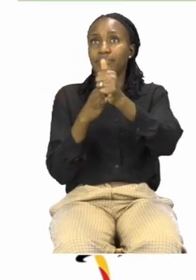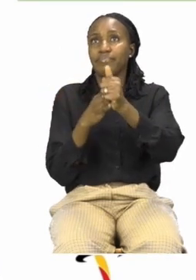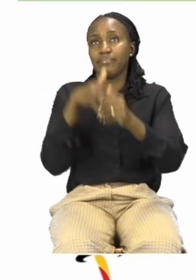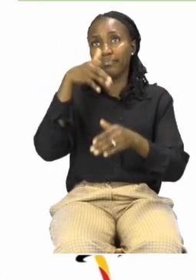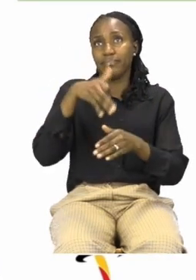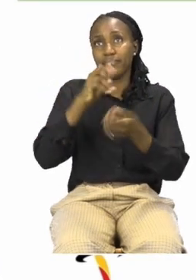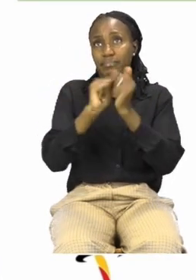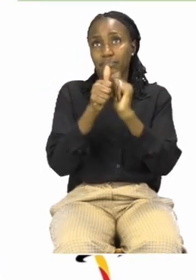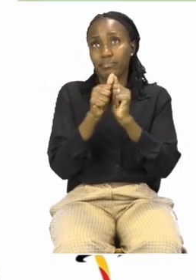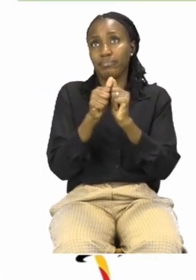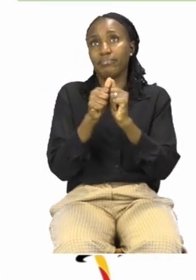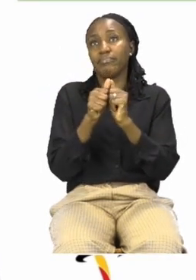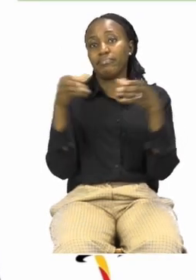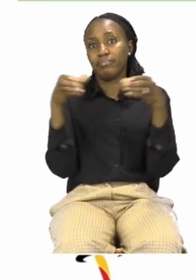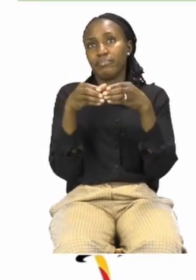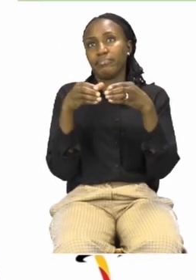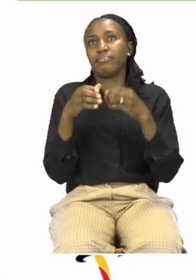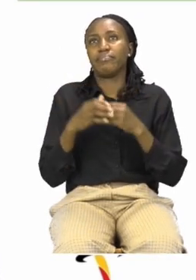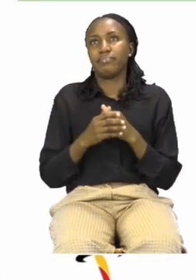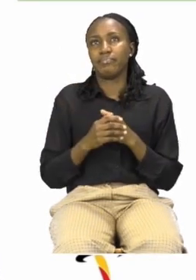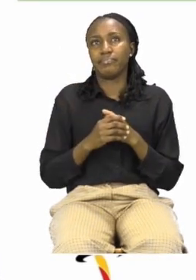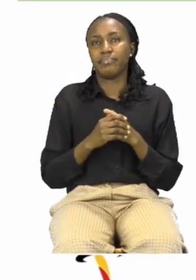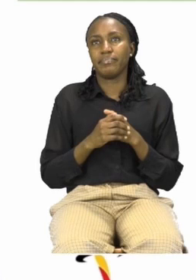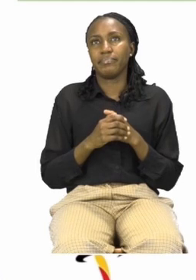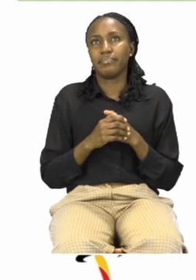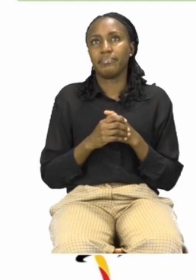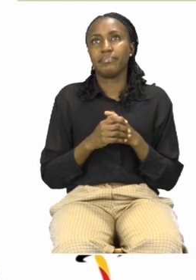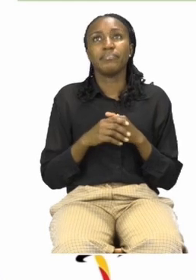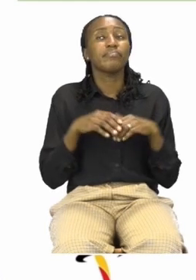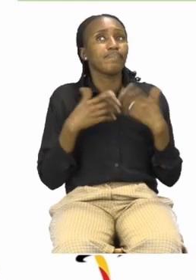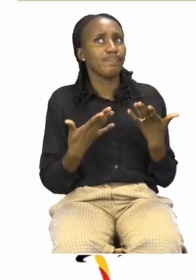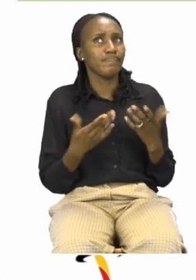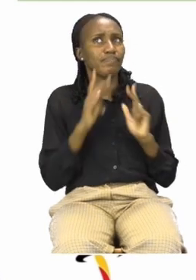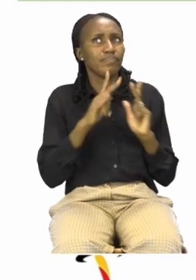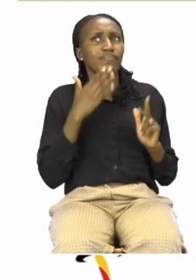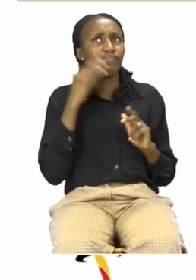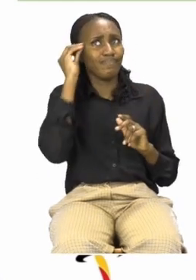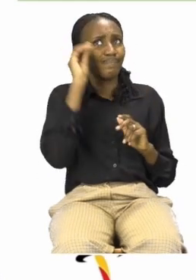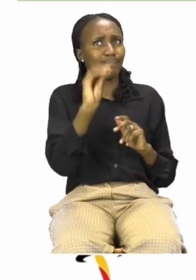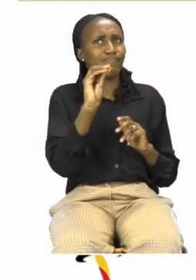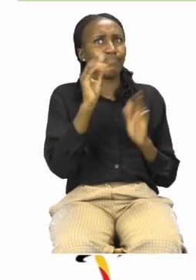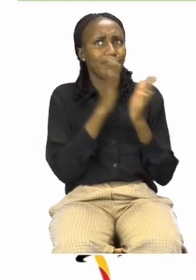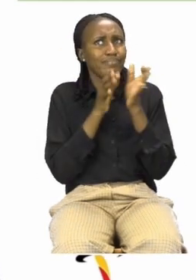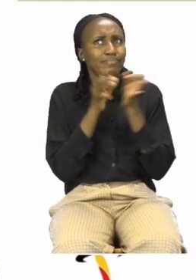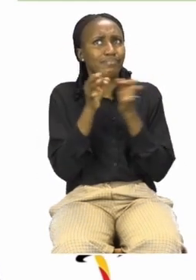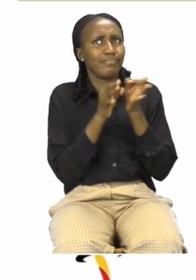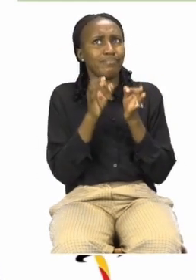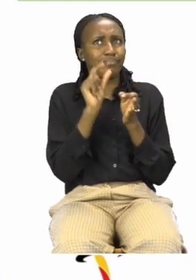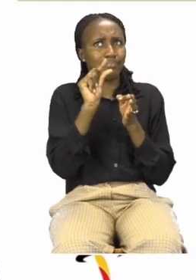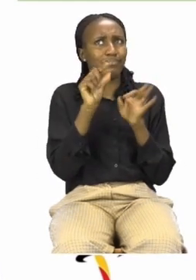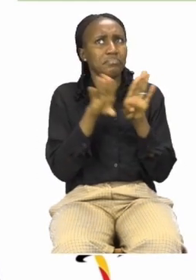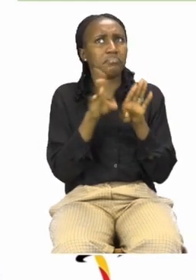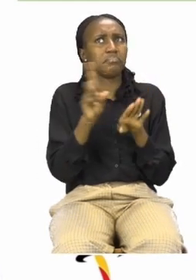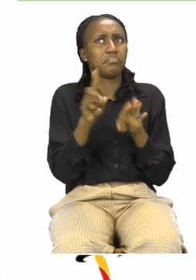to share more ideas about the Sports Commission. So maybe for those people that don't know, you can maybe just explain a little bit about what the role of the